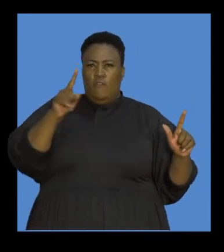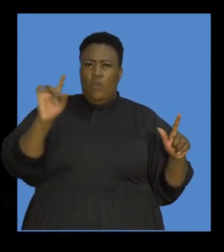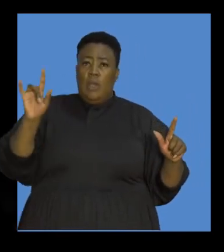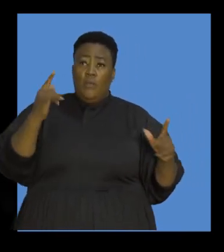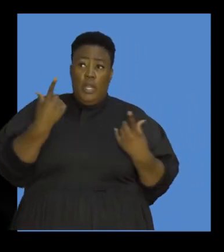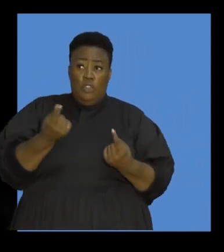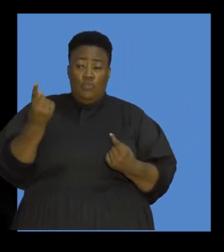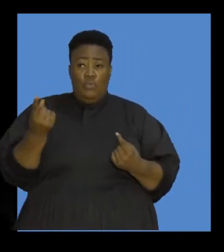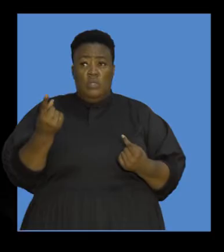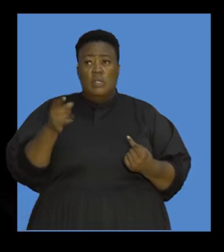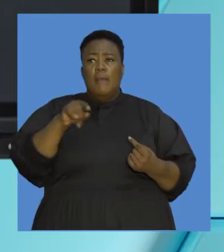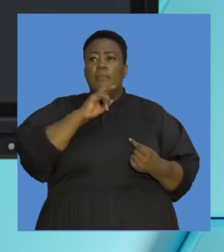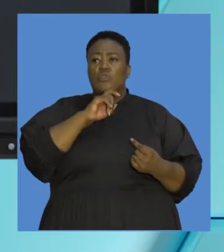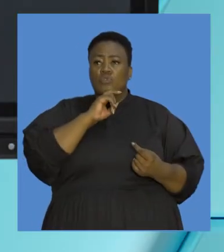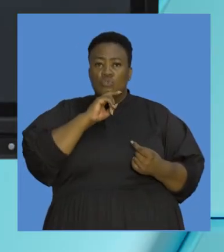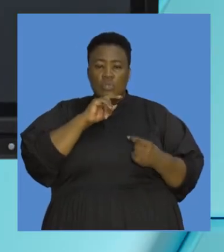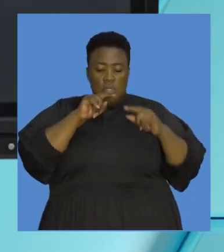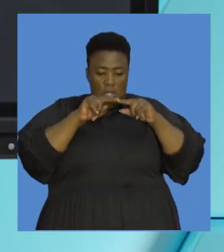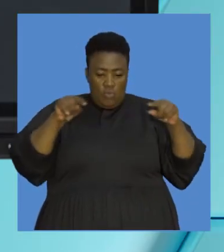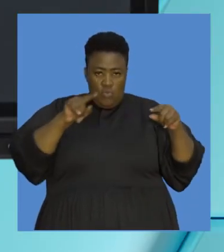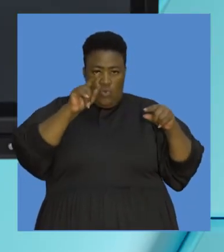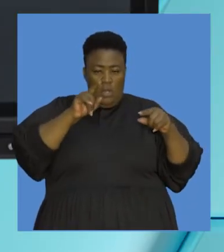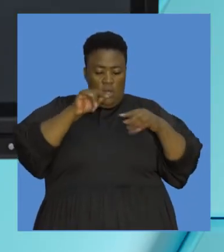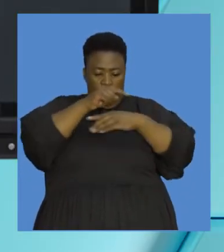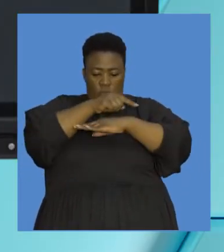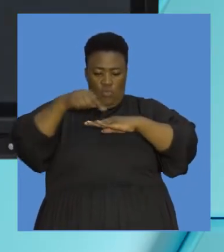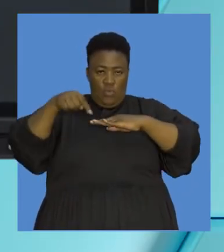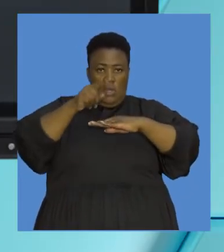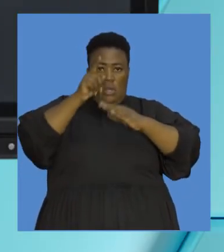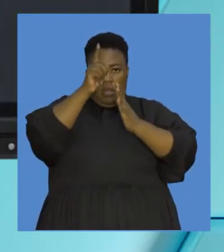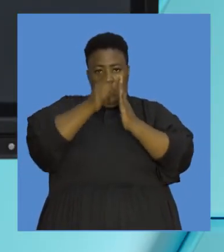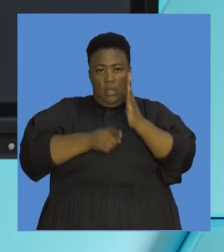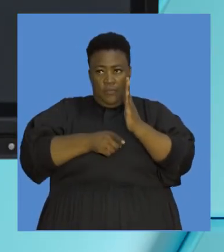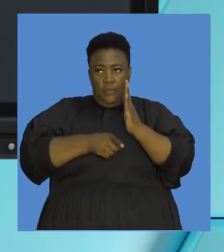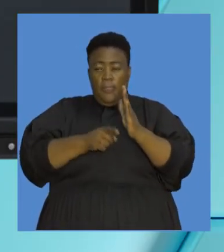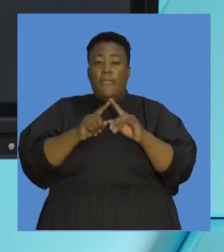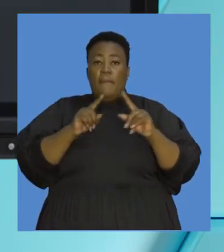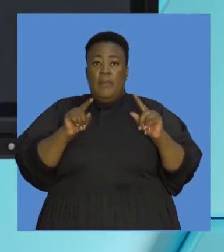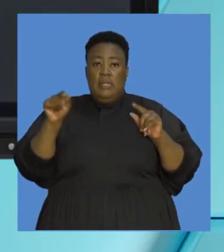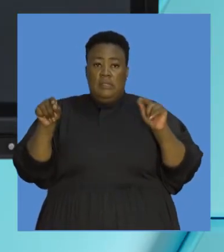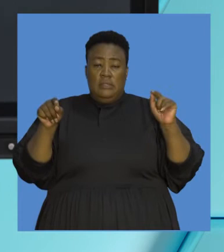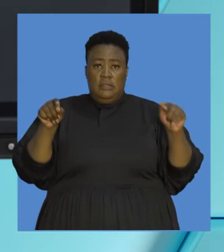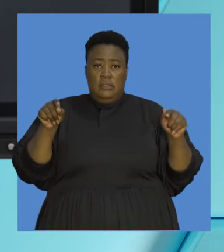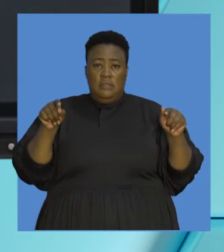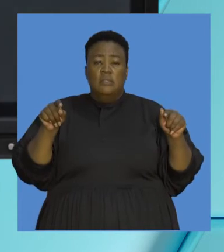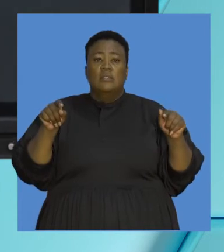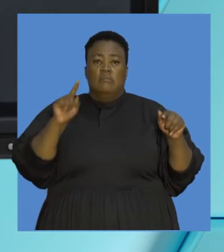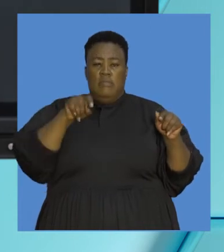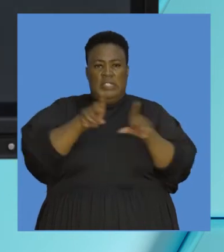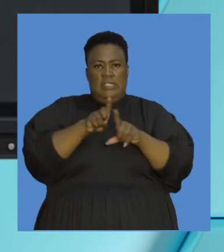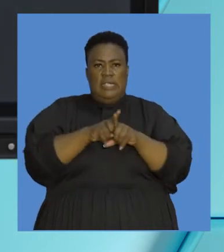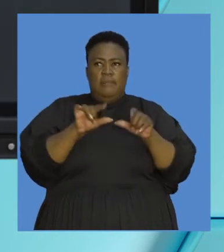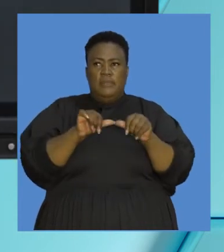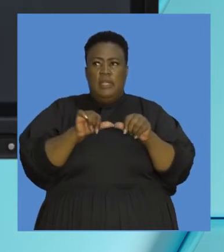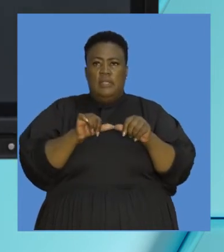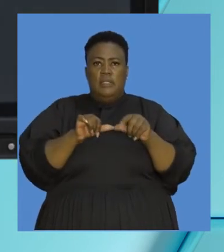for when I do this? You don't have to use a ruler, but visually, the applied force and friction must be the same size.